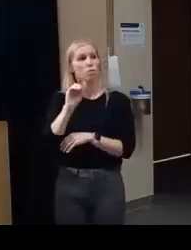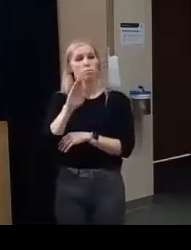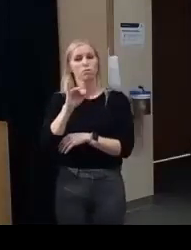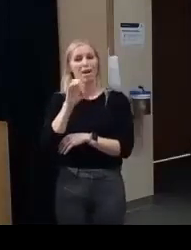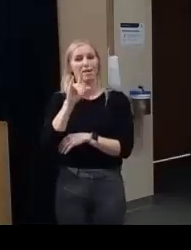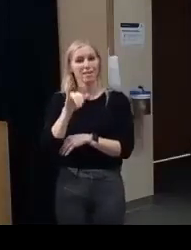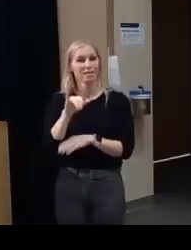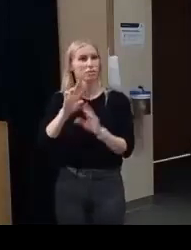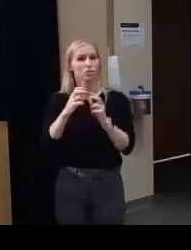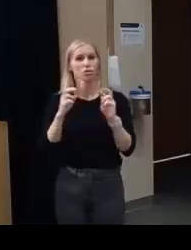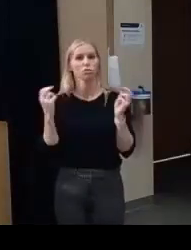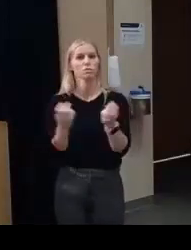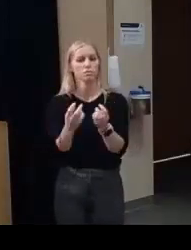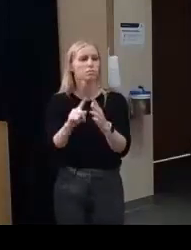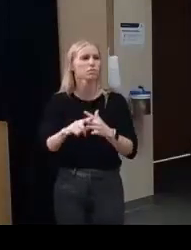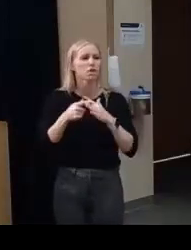mid-1700s.